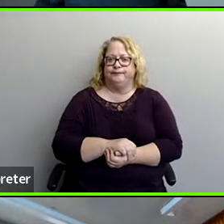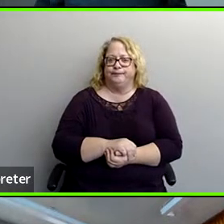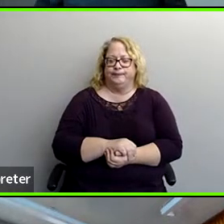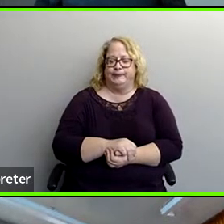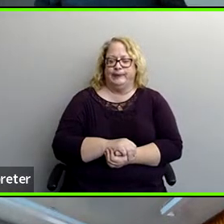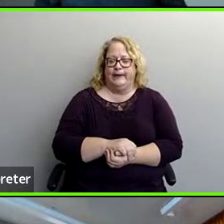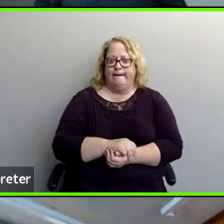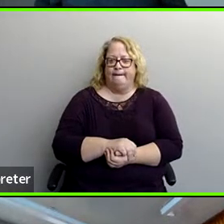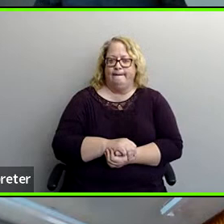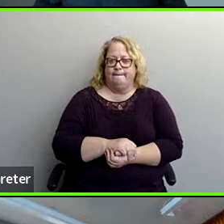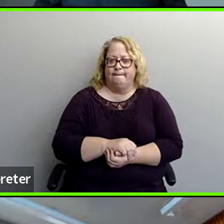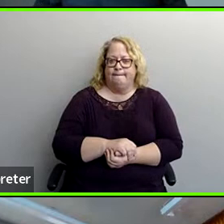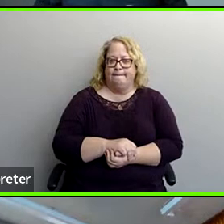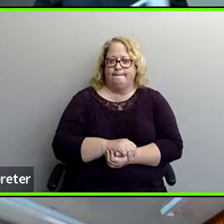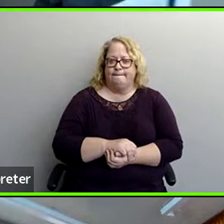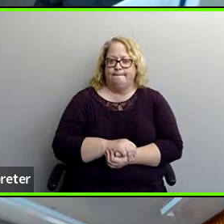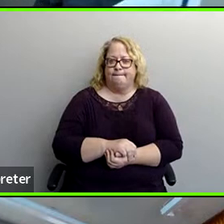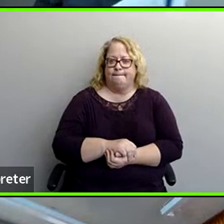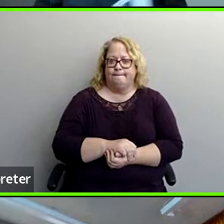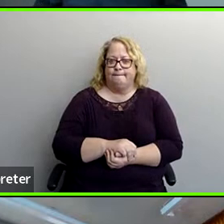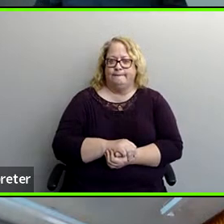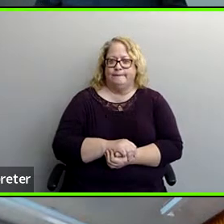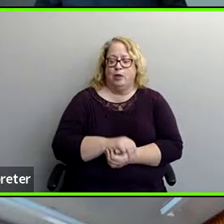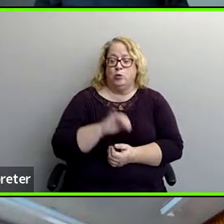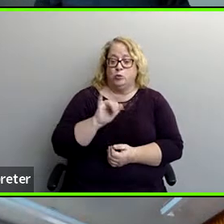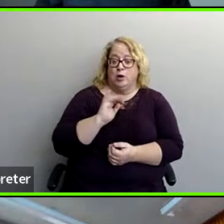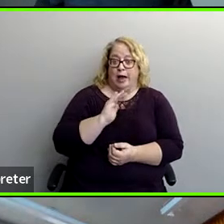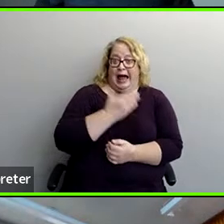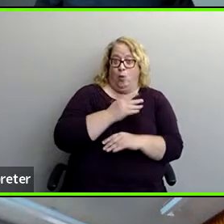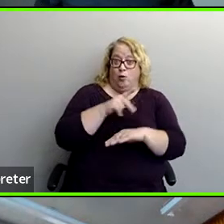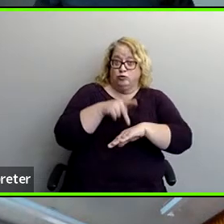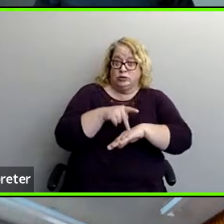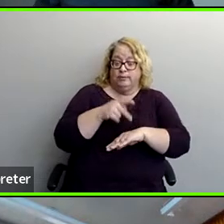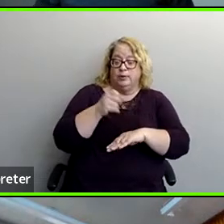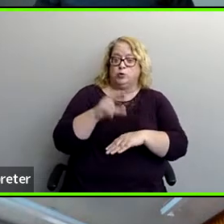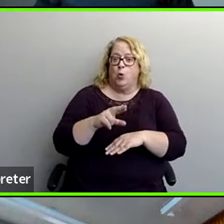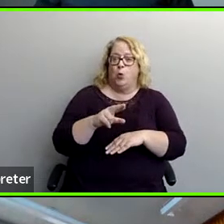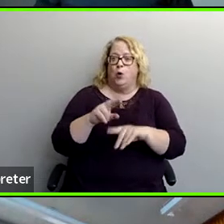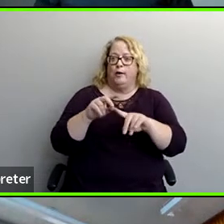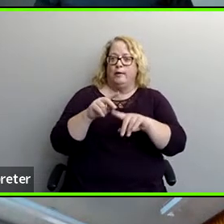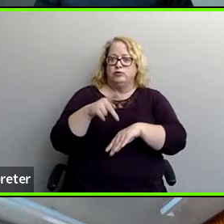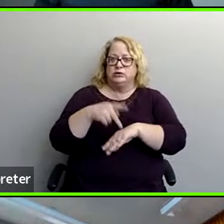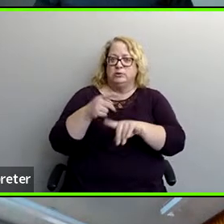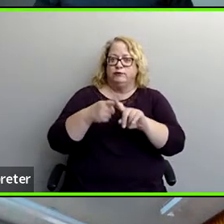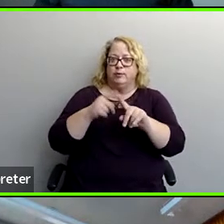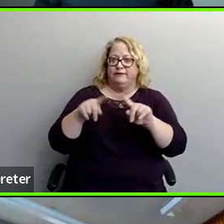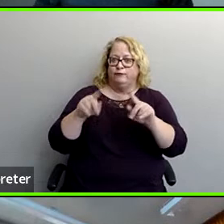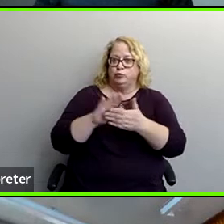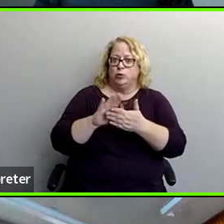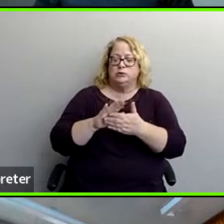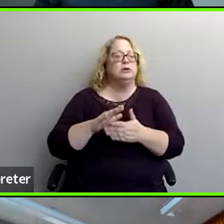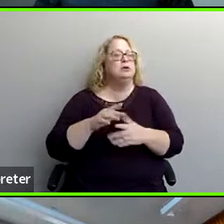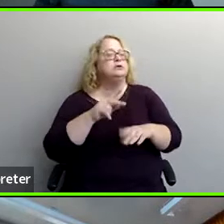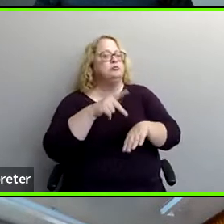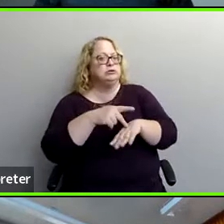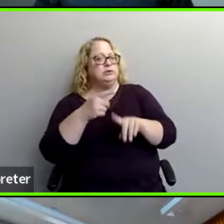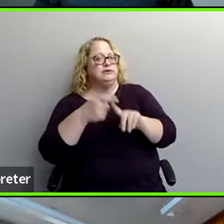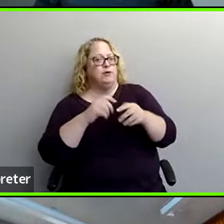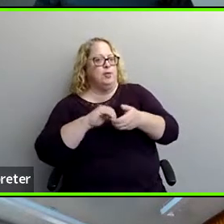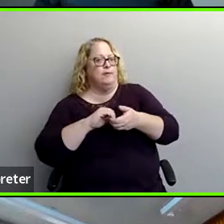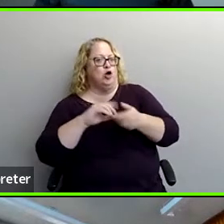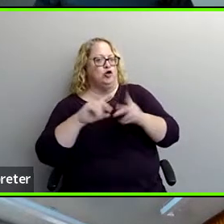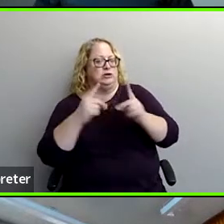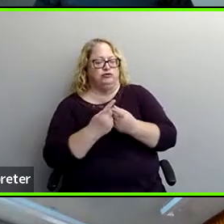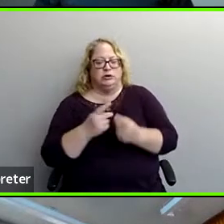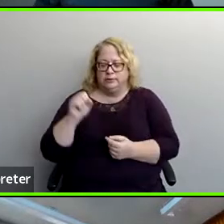Are those our individuals, are those principals in the different schools? They are principals from the partner district,